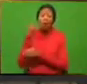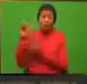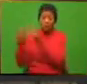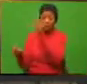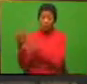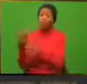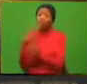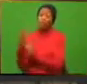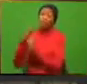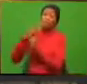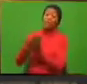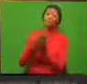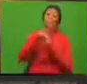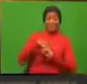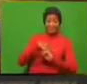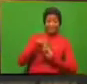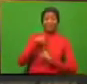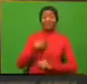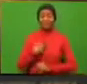us.